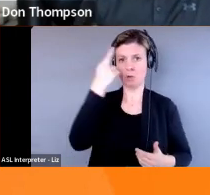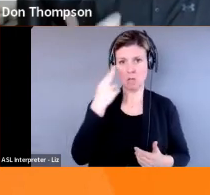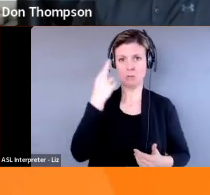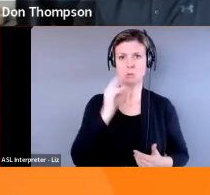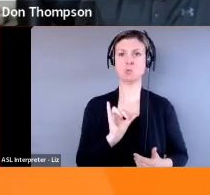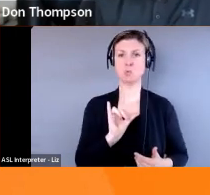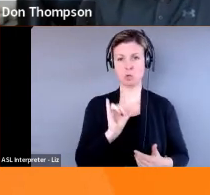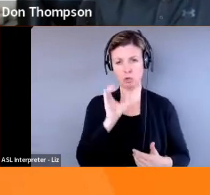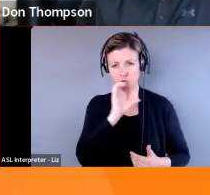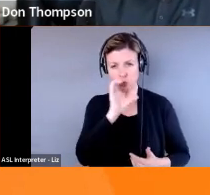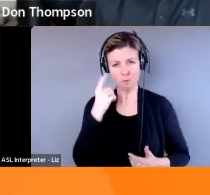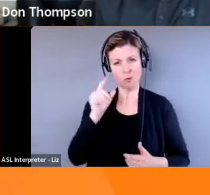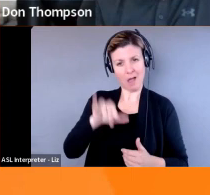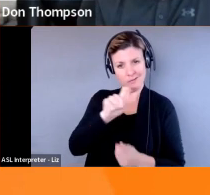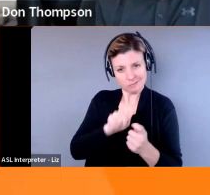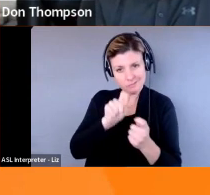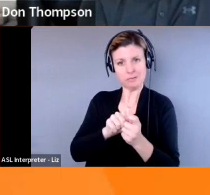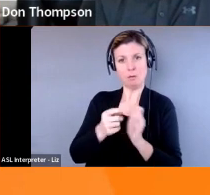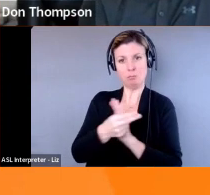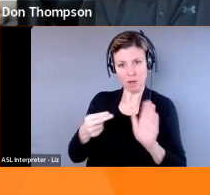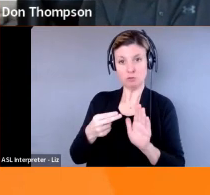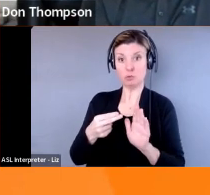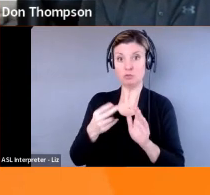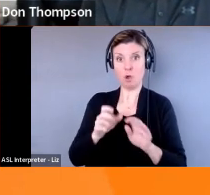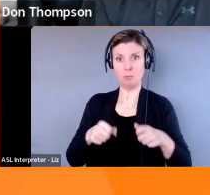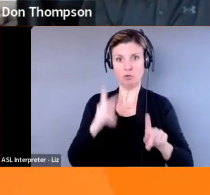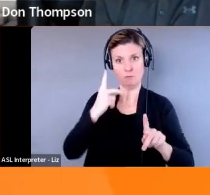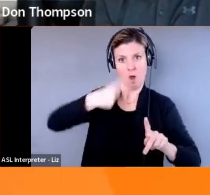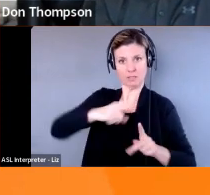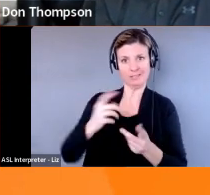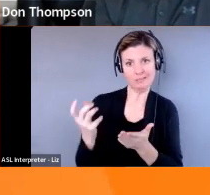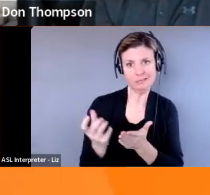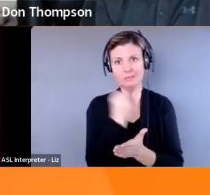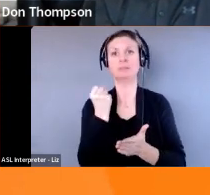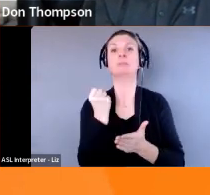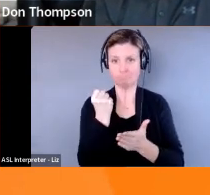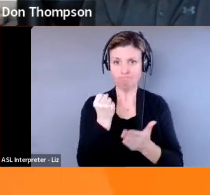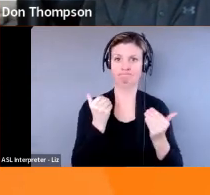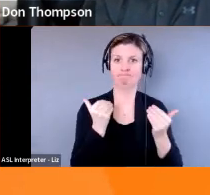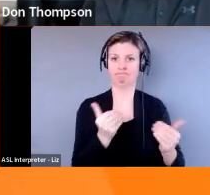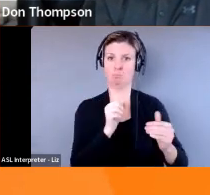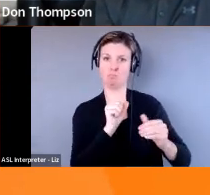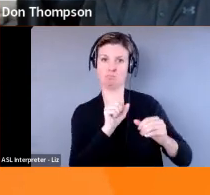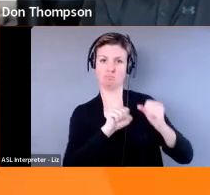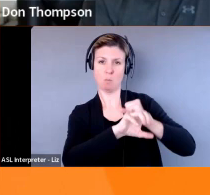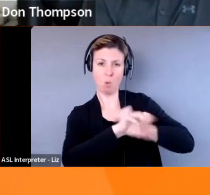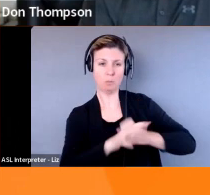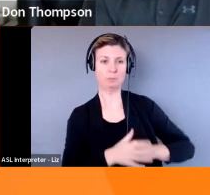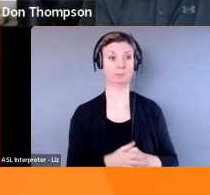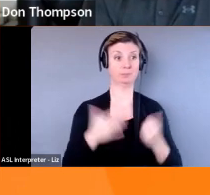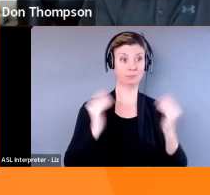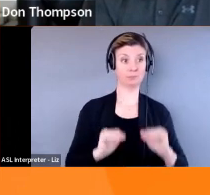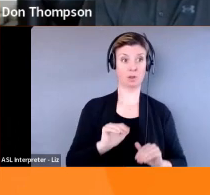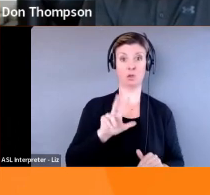exploit and kind of bring new customers in. There's 3,700 new sellers join Amazon every single day.